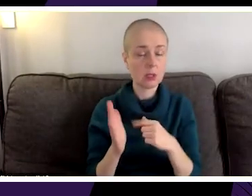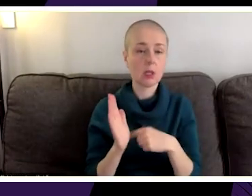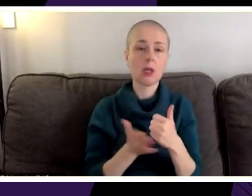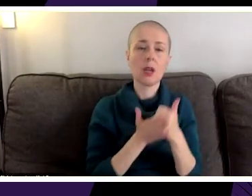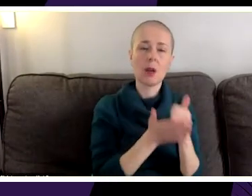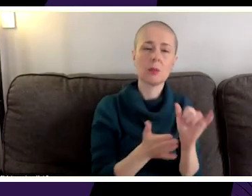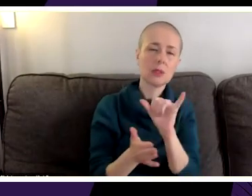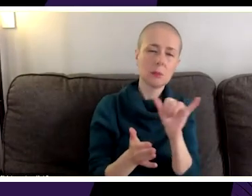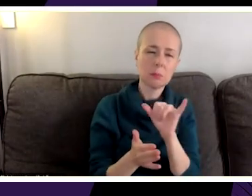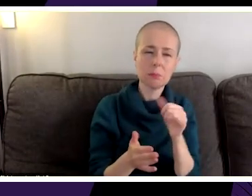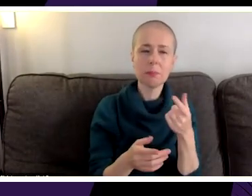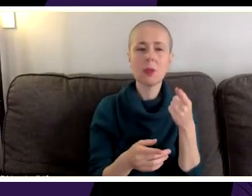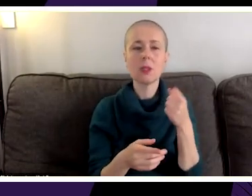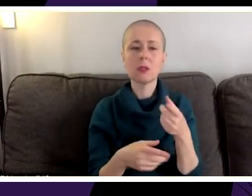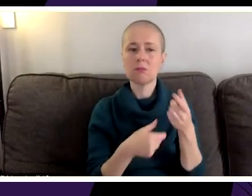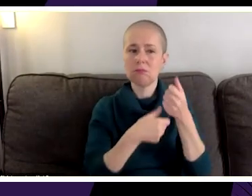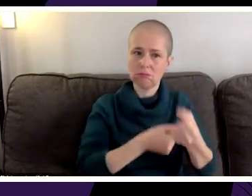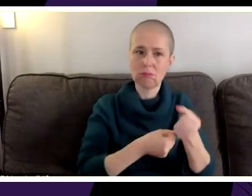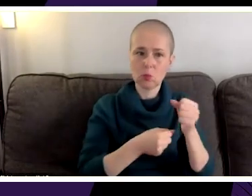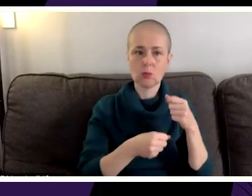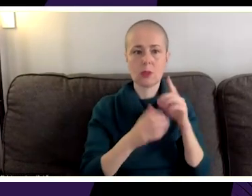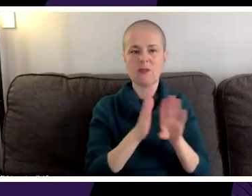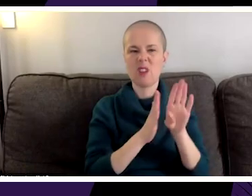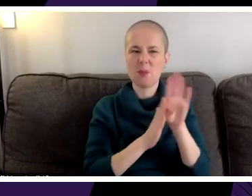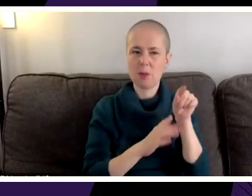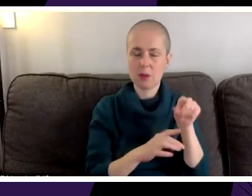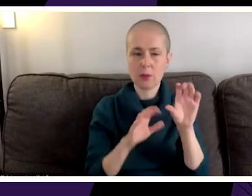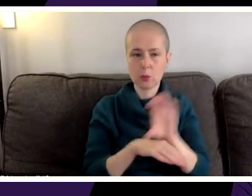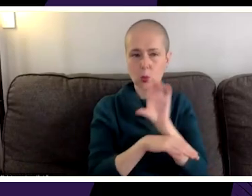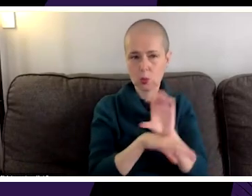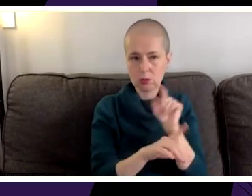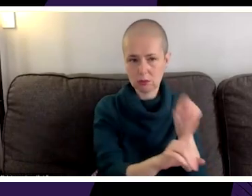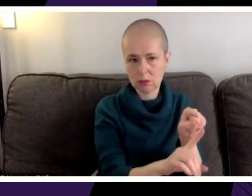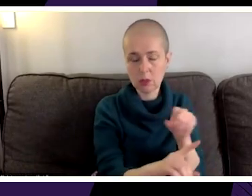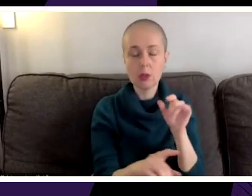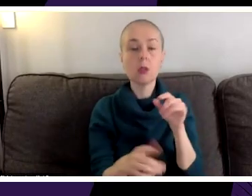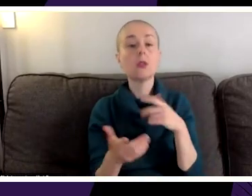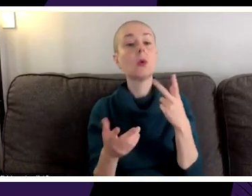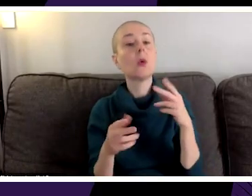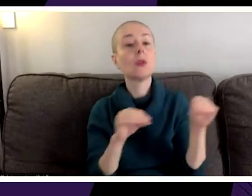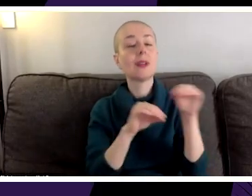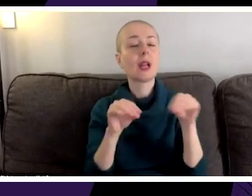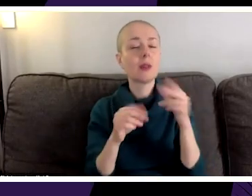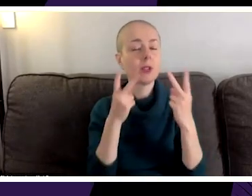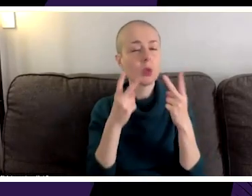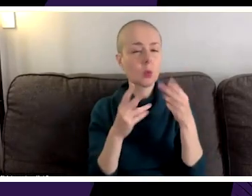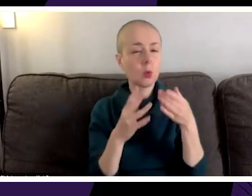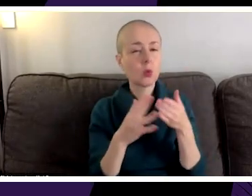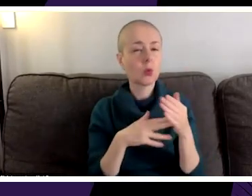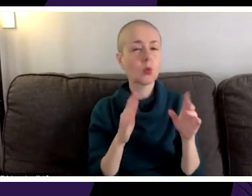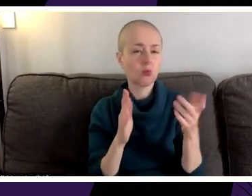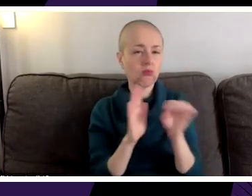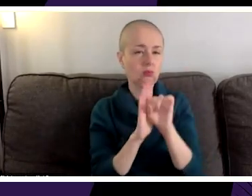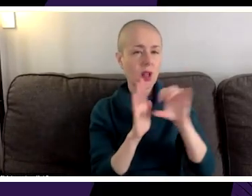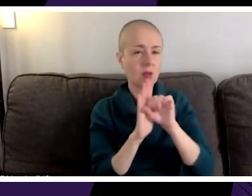give. It's designed to make dynamic visuals through animations. It can be used to generate